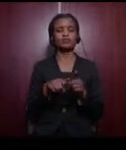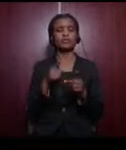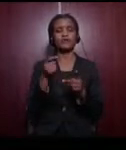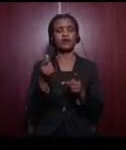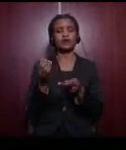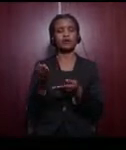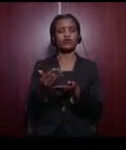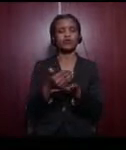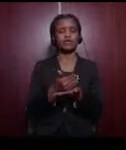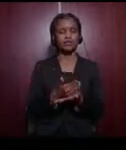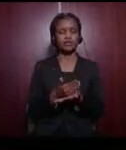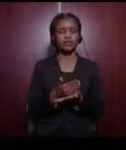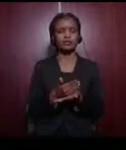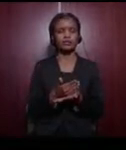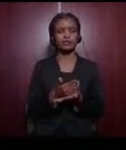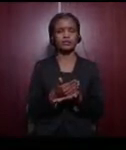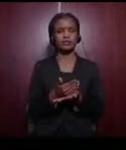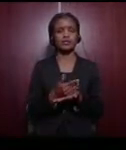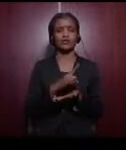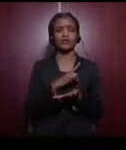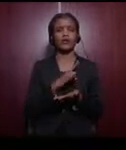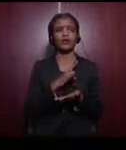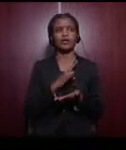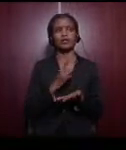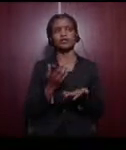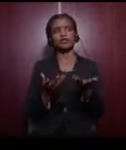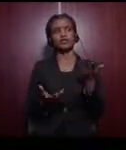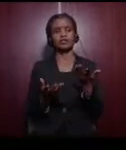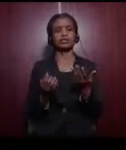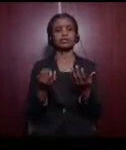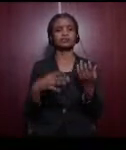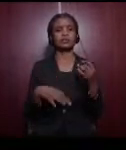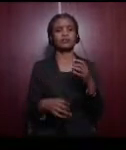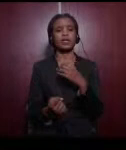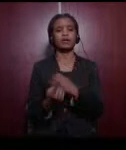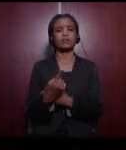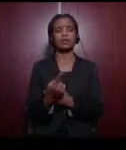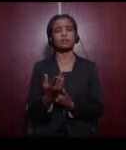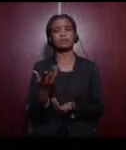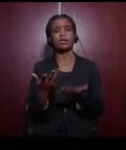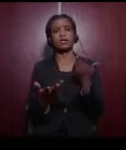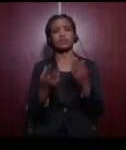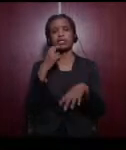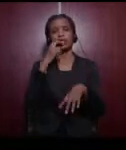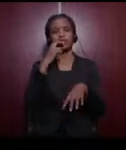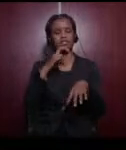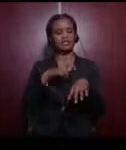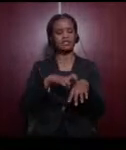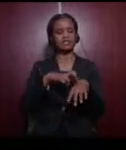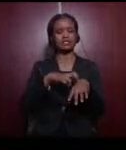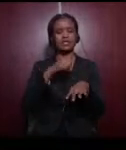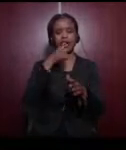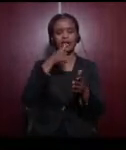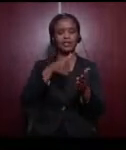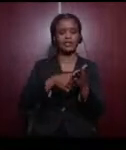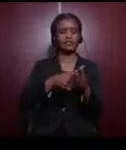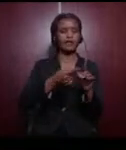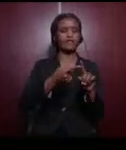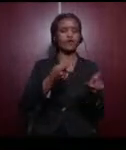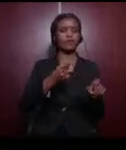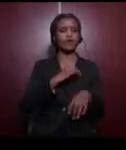ukuthi maybe there's a certain letter which you need to get maybe from the councillor in order to fundraise for such.